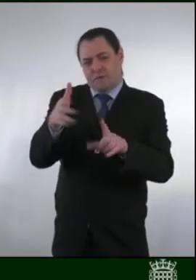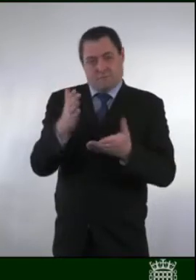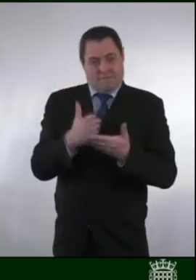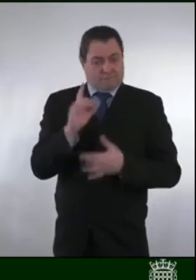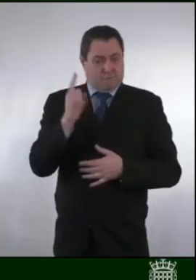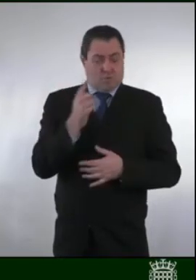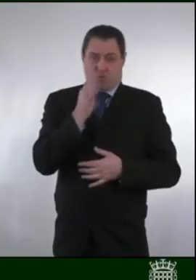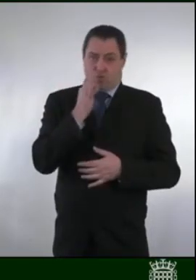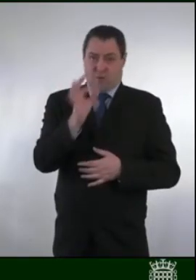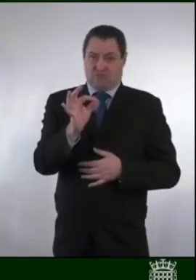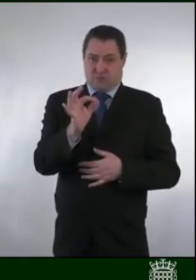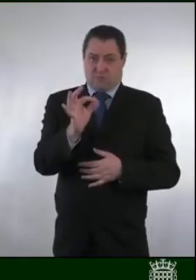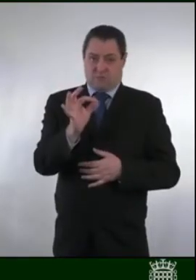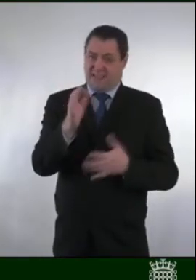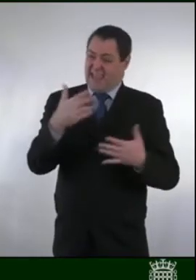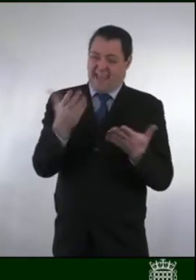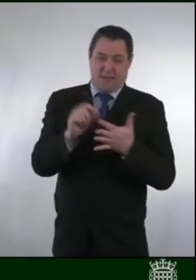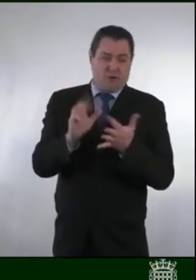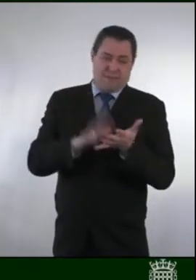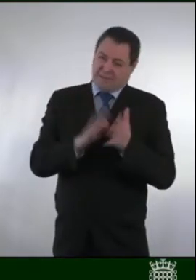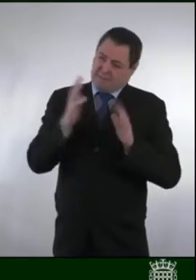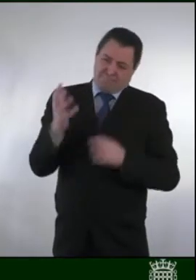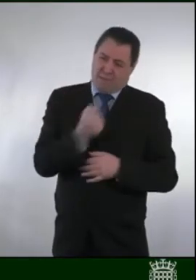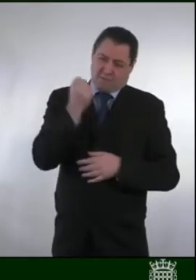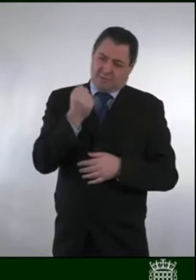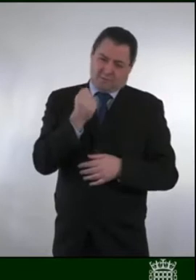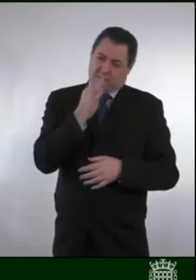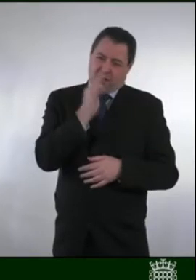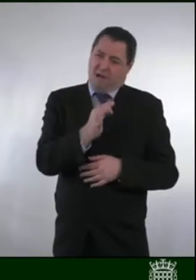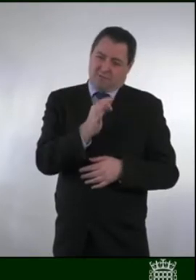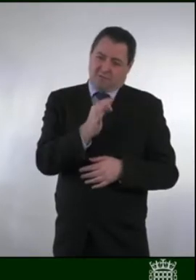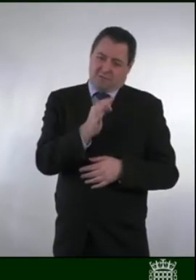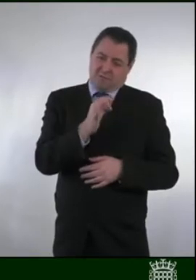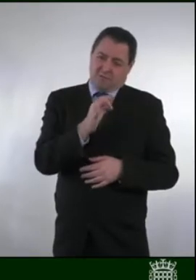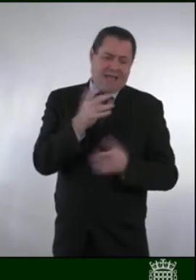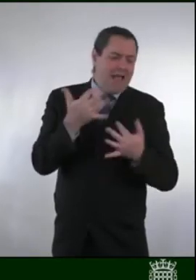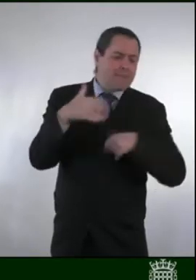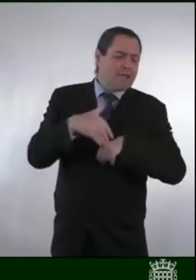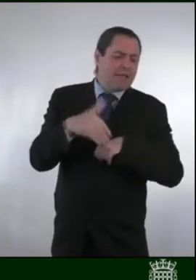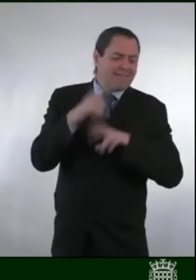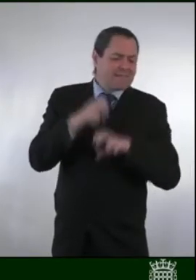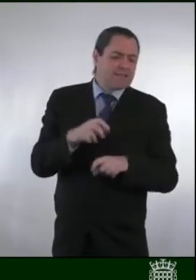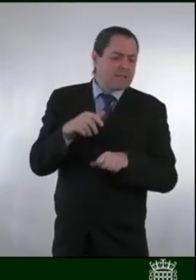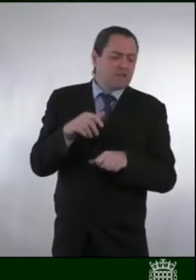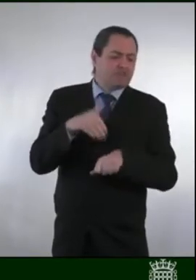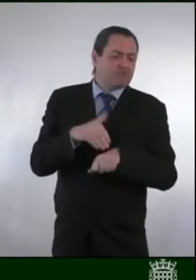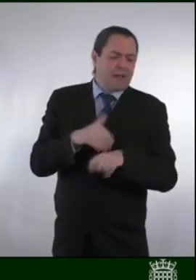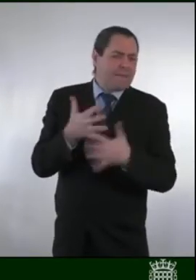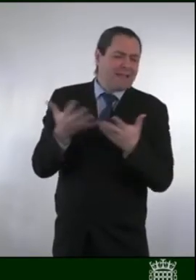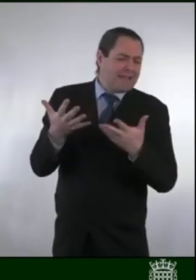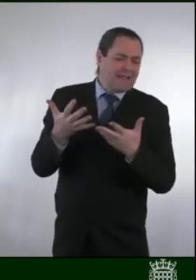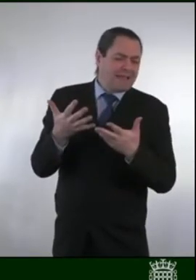question that any Prime Minister would have asked of those briefing him. How many criminal investigations have been